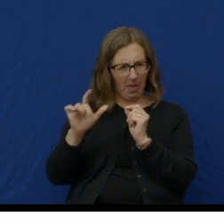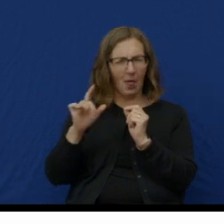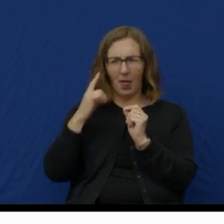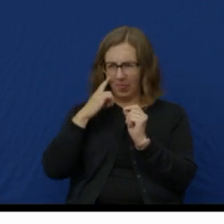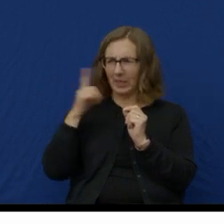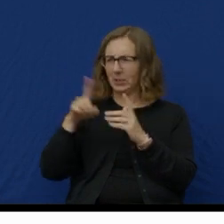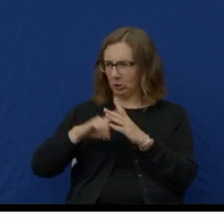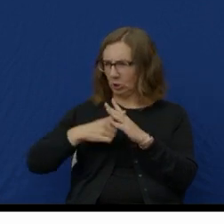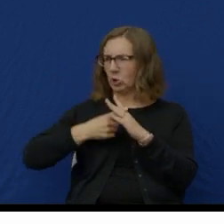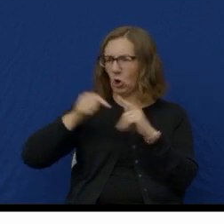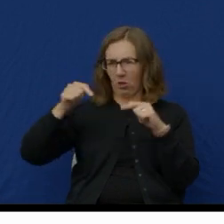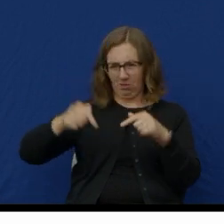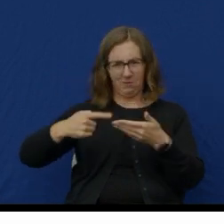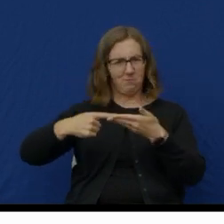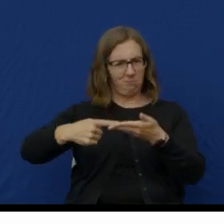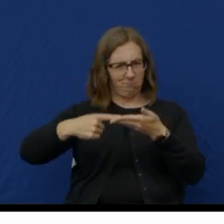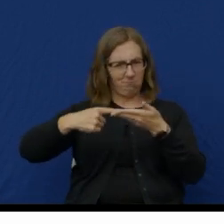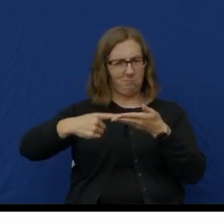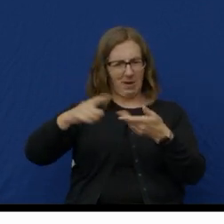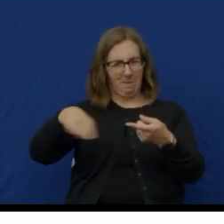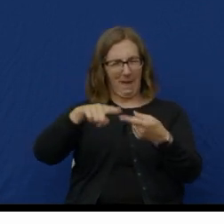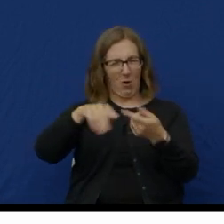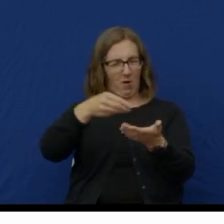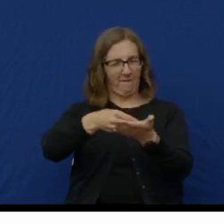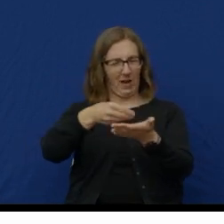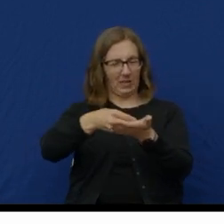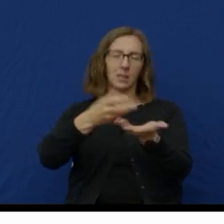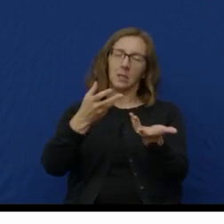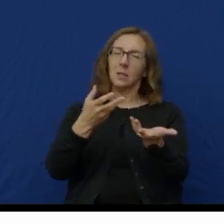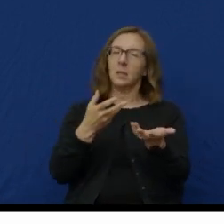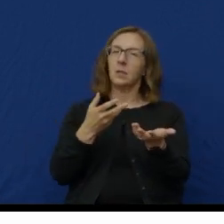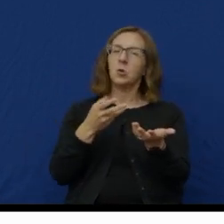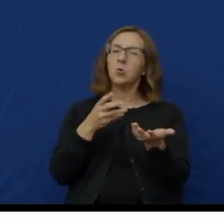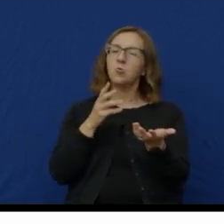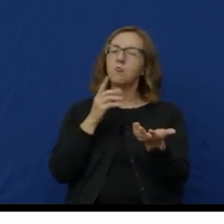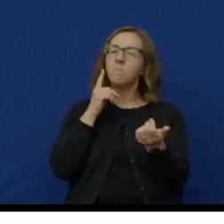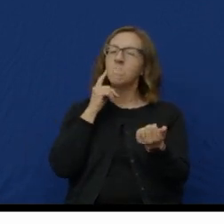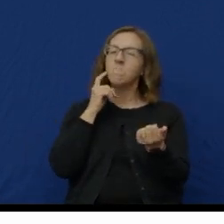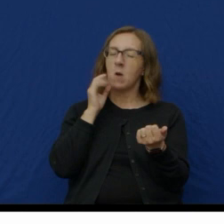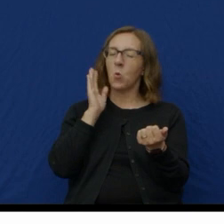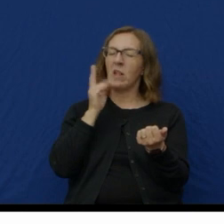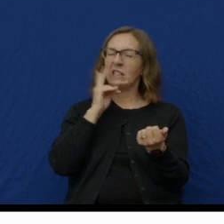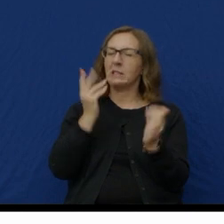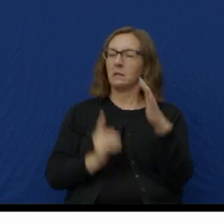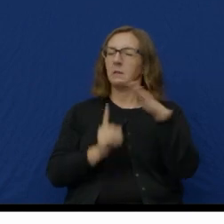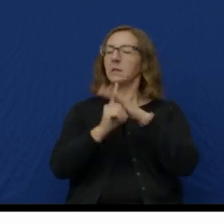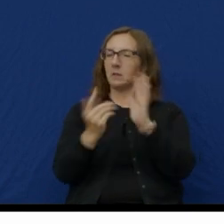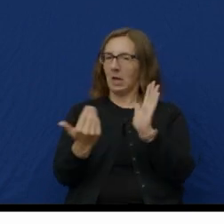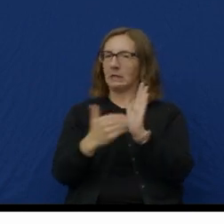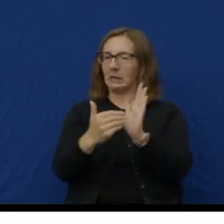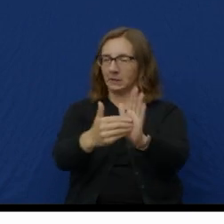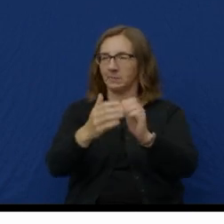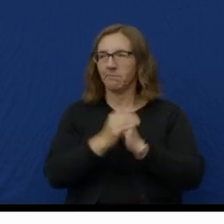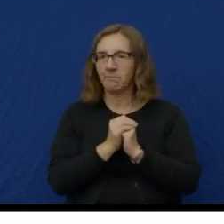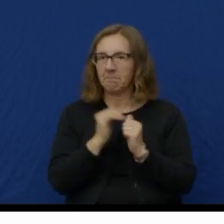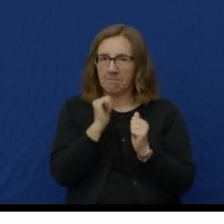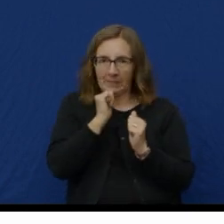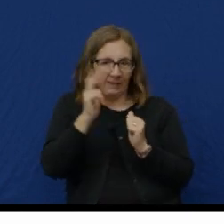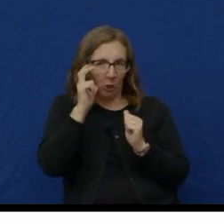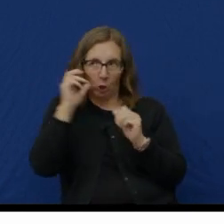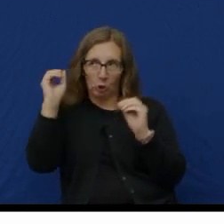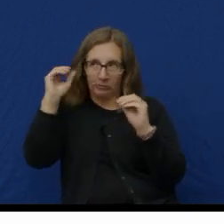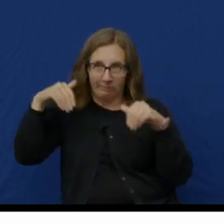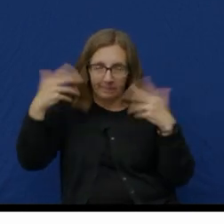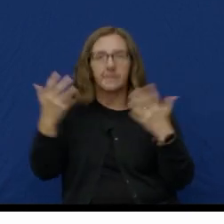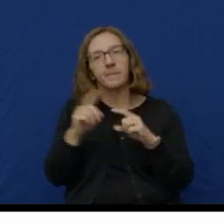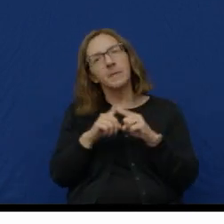that conversation. I suspect we will see that again since he can call it to his committee. Haven't heard there.